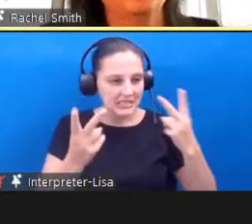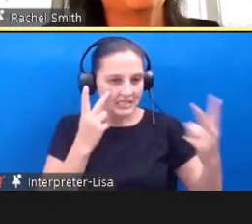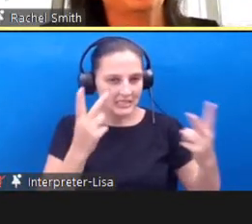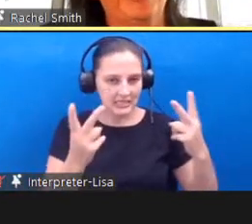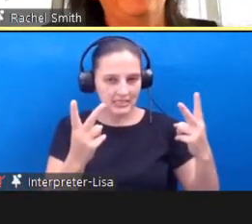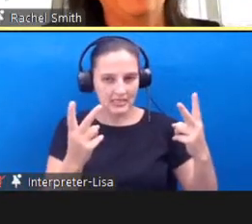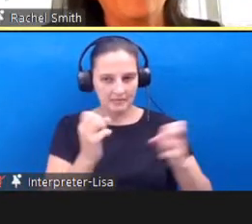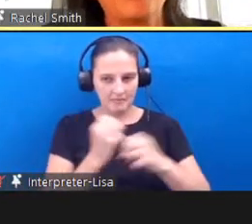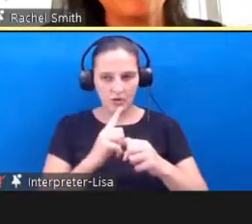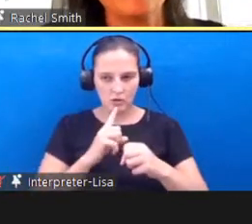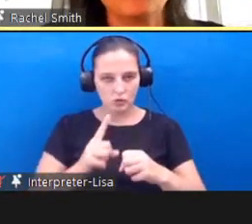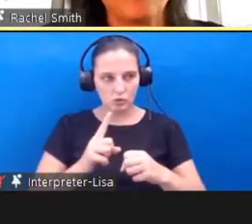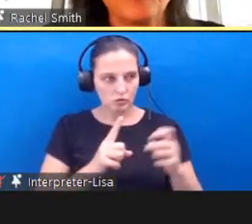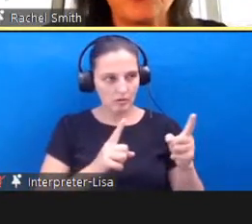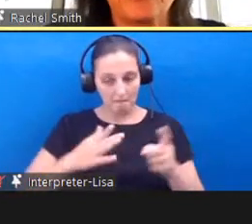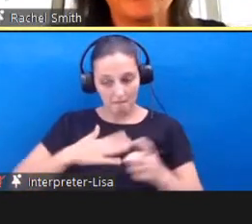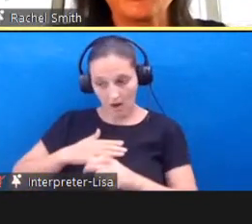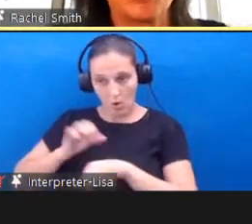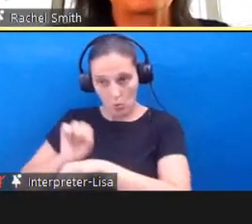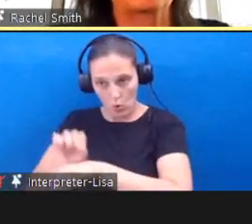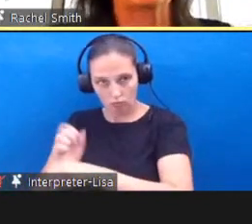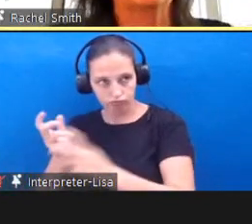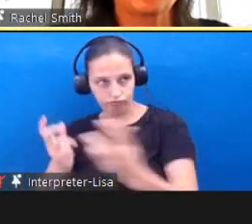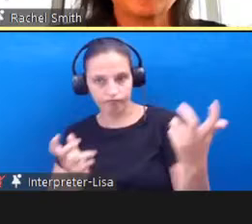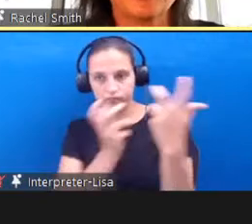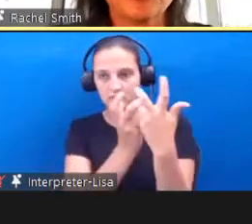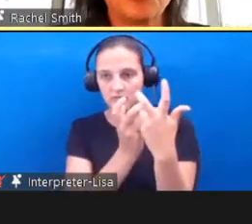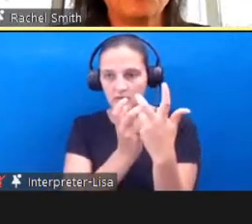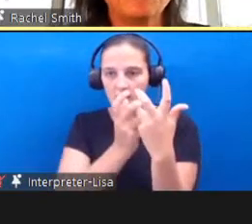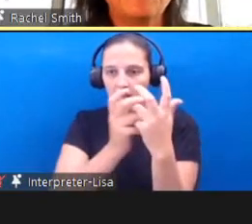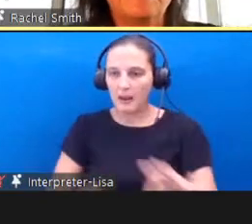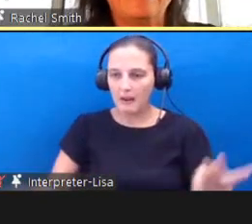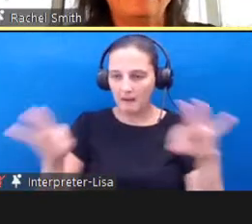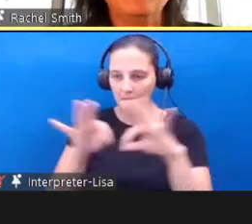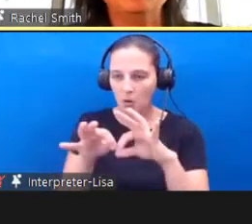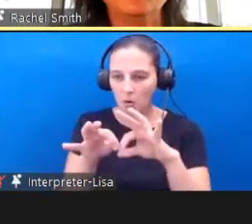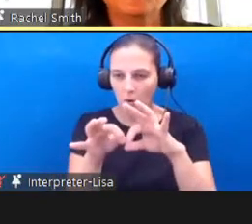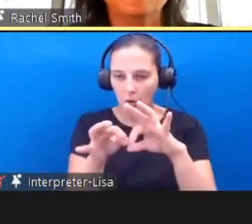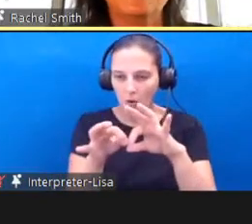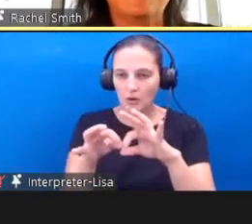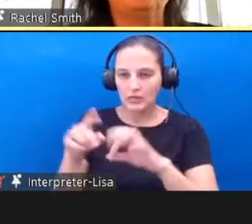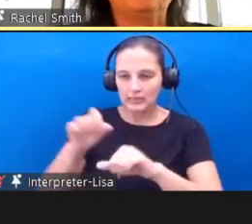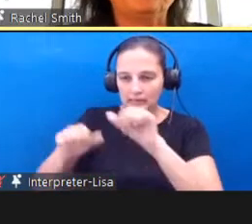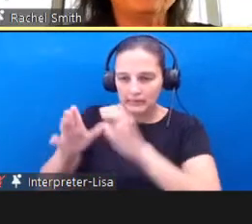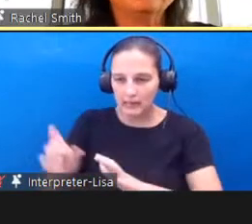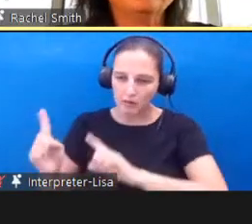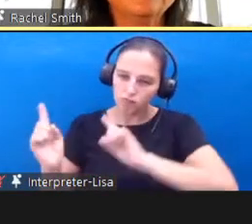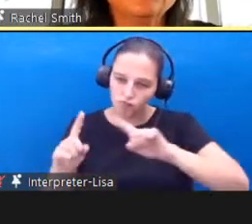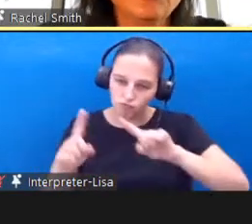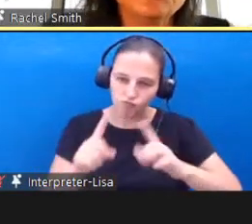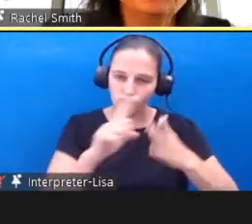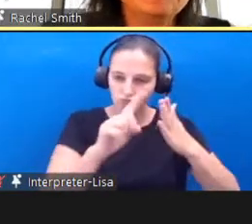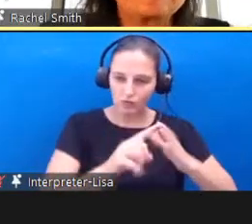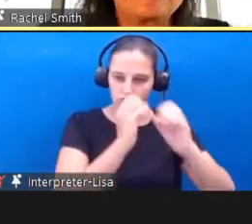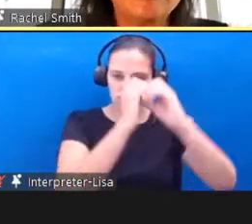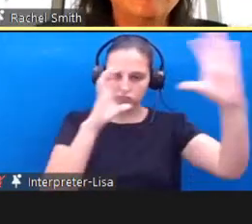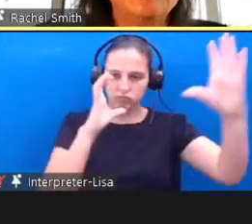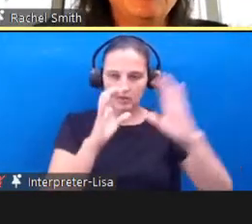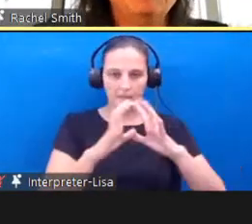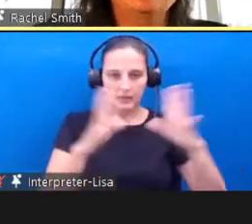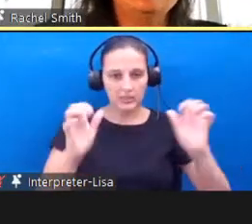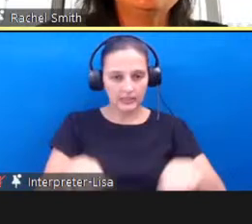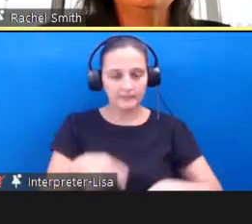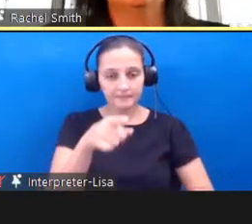recenter what you're doing. I think it's very important for astronomers to go to their telescopes and as much as they can. So I just put this slide